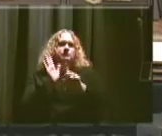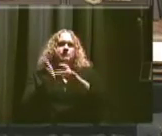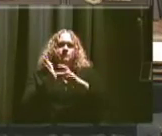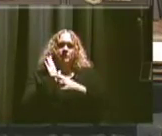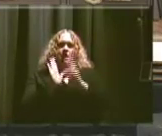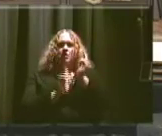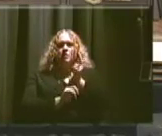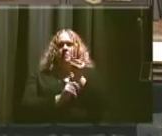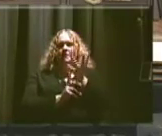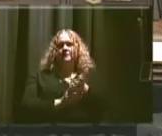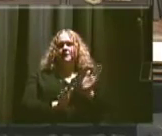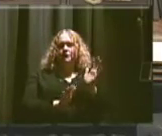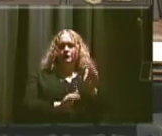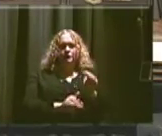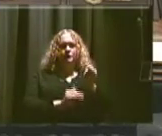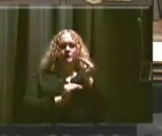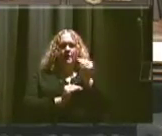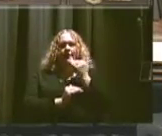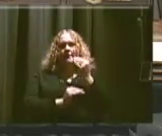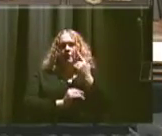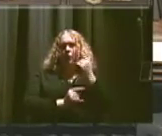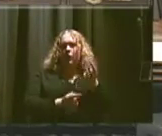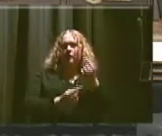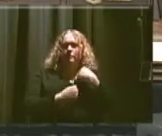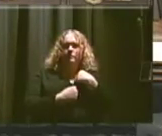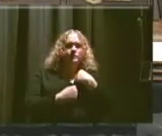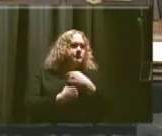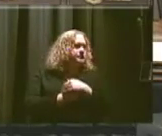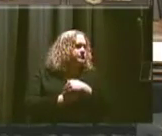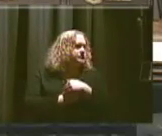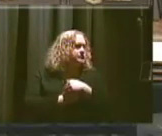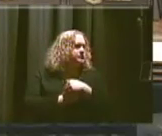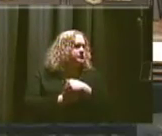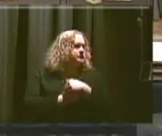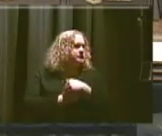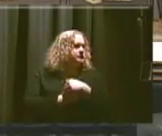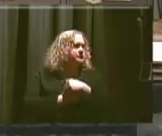your 3 minutes is up. So we thank you for being with us tonight. Yeah, thank you.